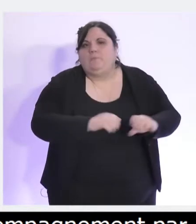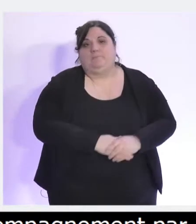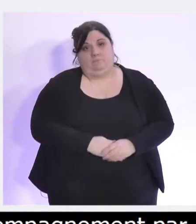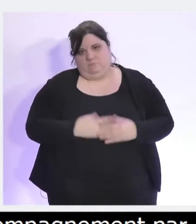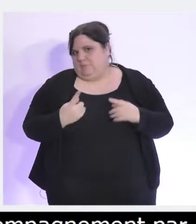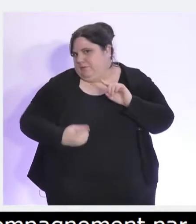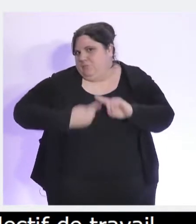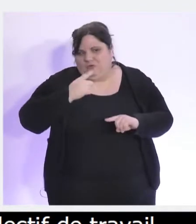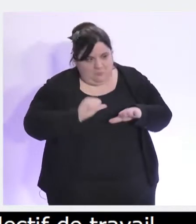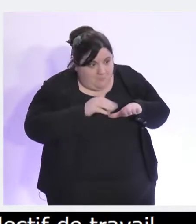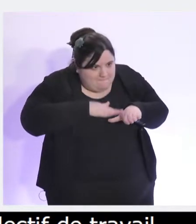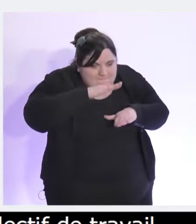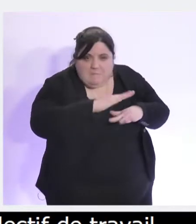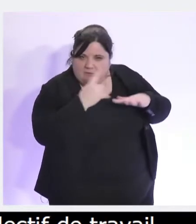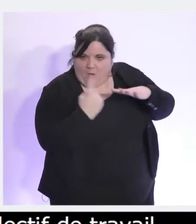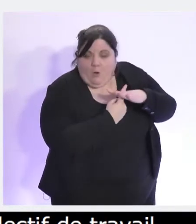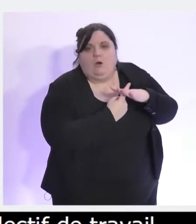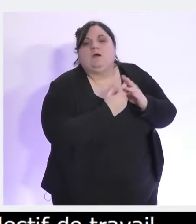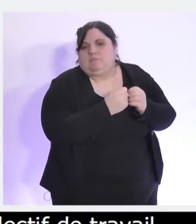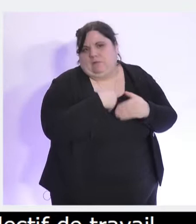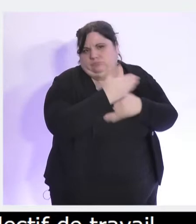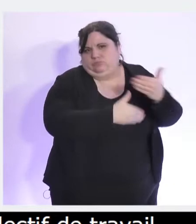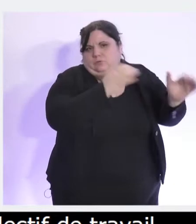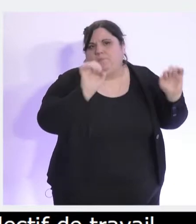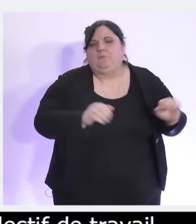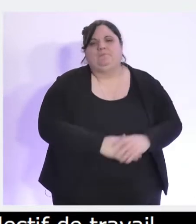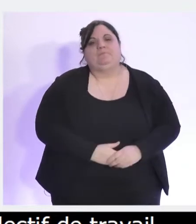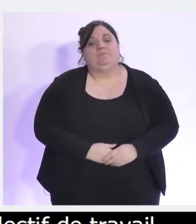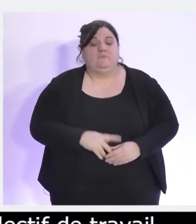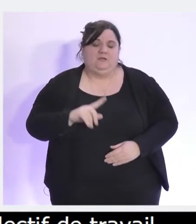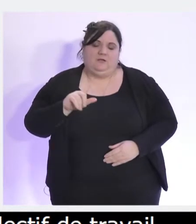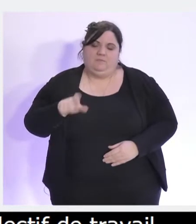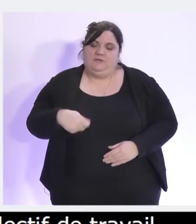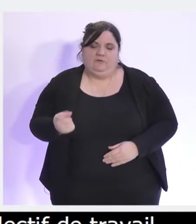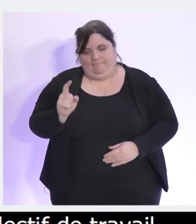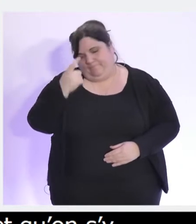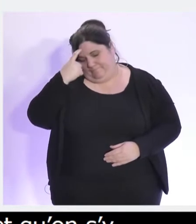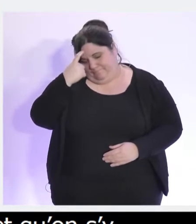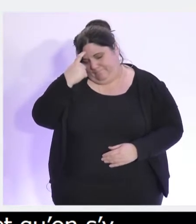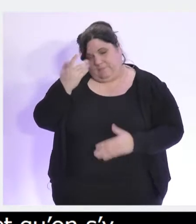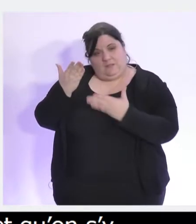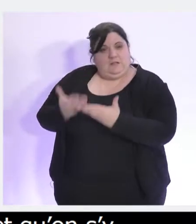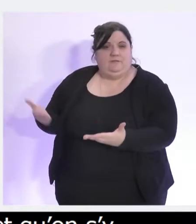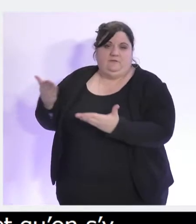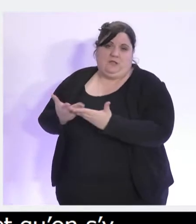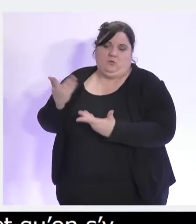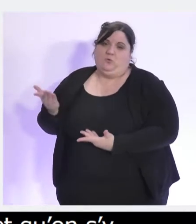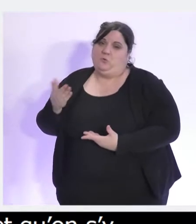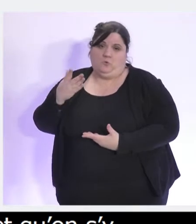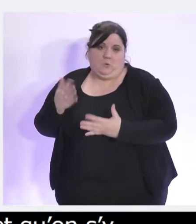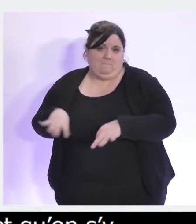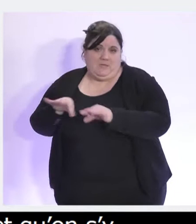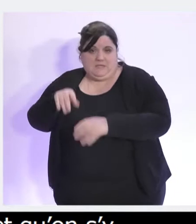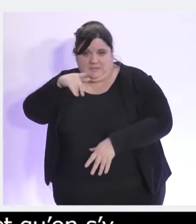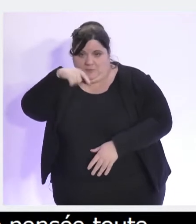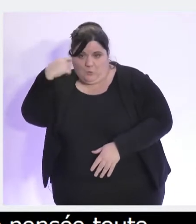I'd like to conclude by saying and having thinking about the Ukrainians, particularly the people